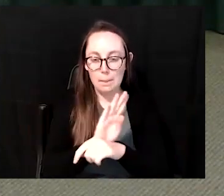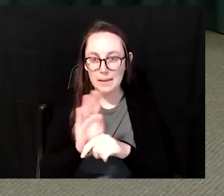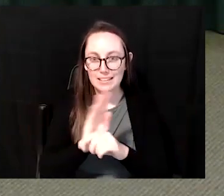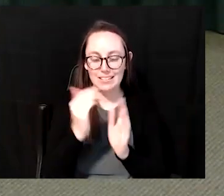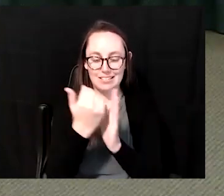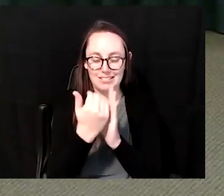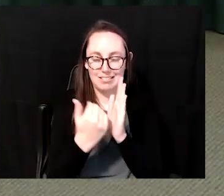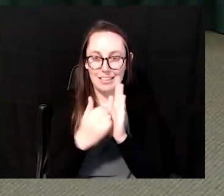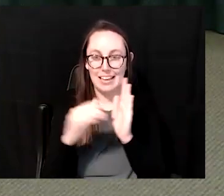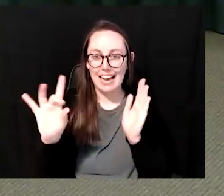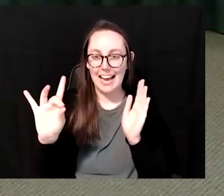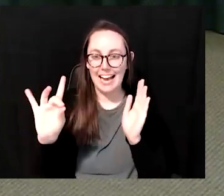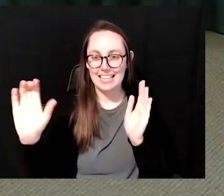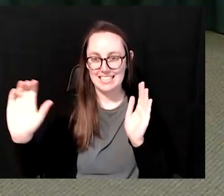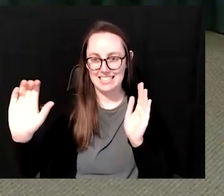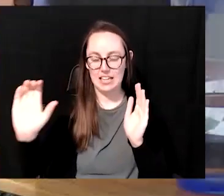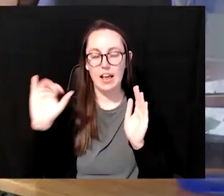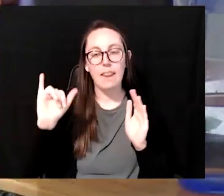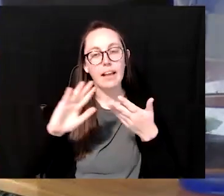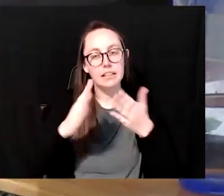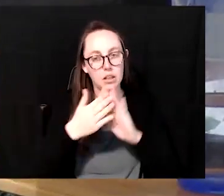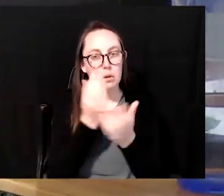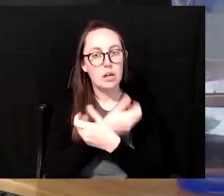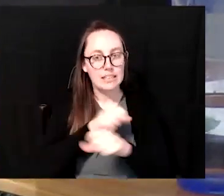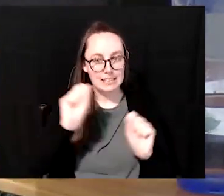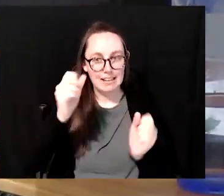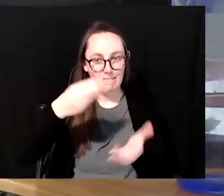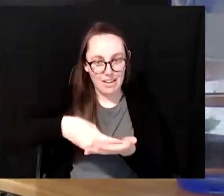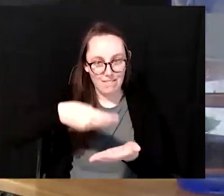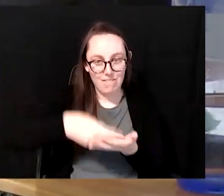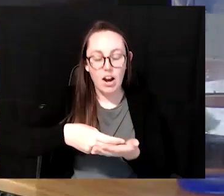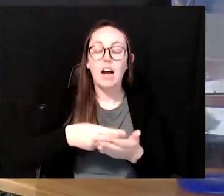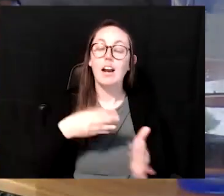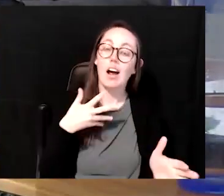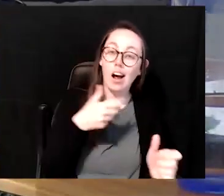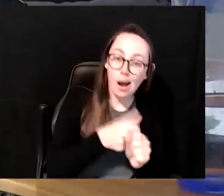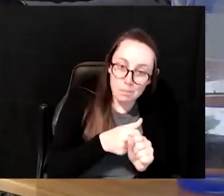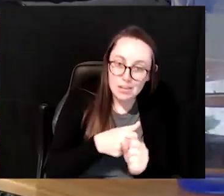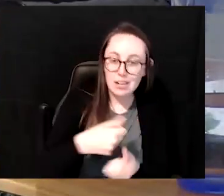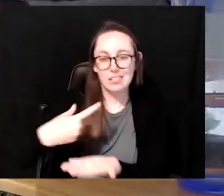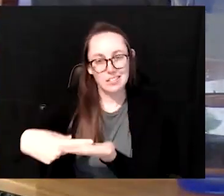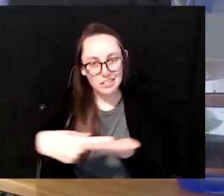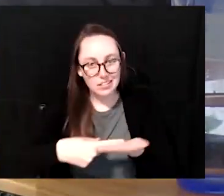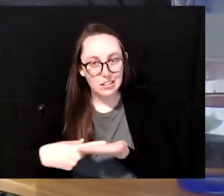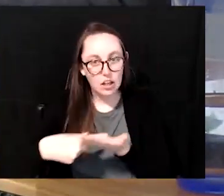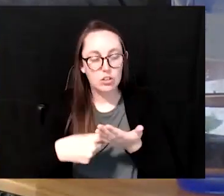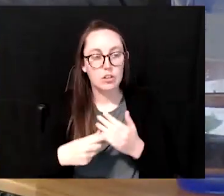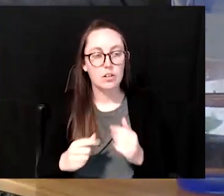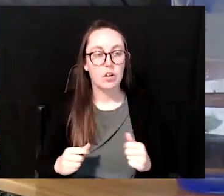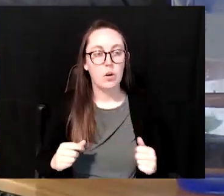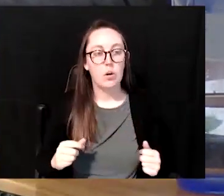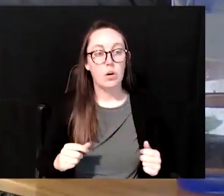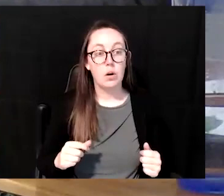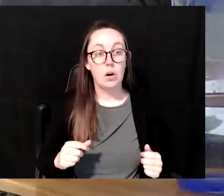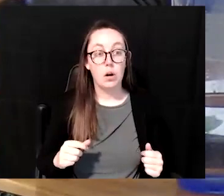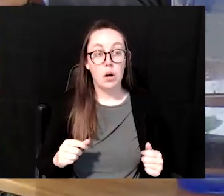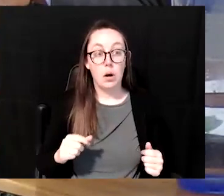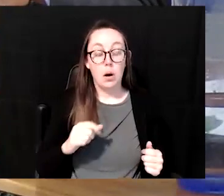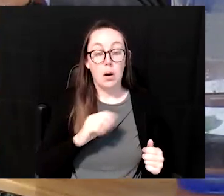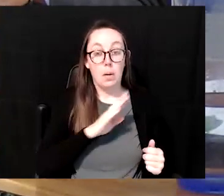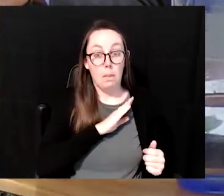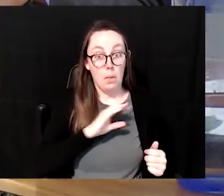which is the community safety fund discussion and update um board members this one is going to be mine